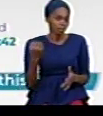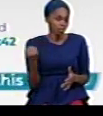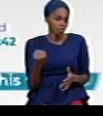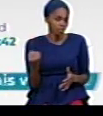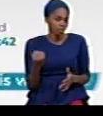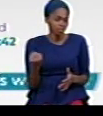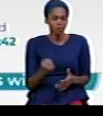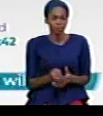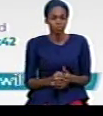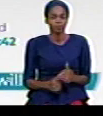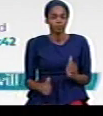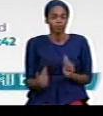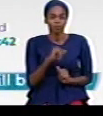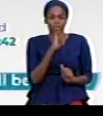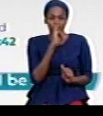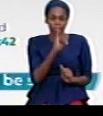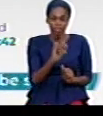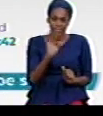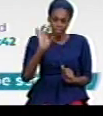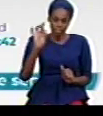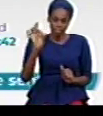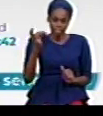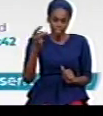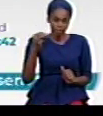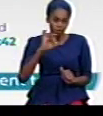July, 8th of July,